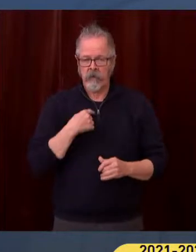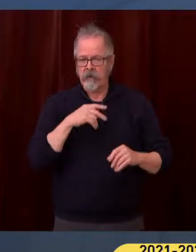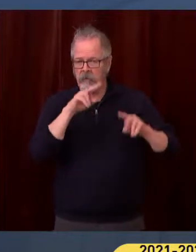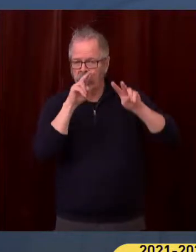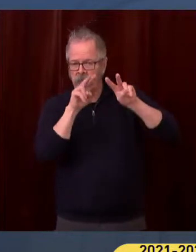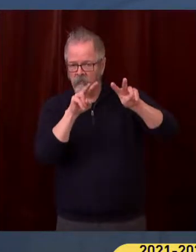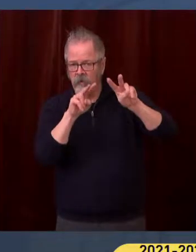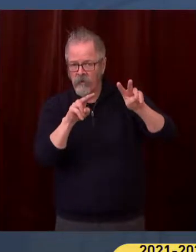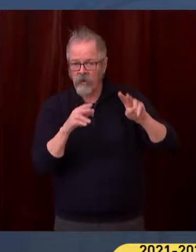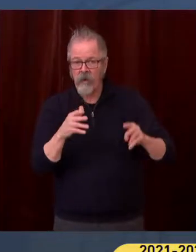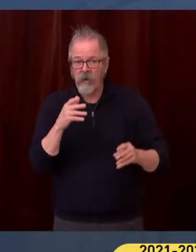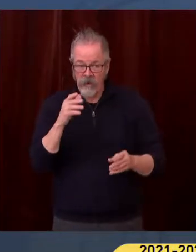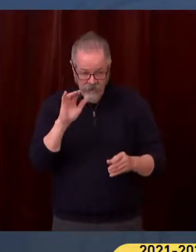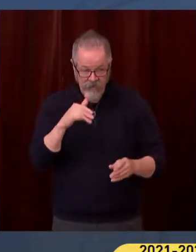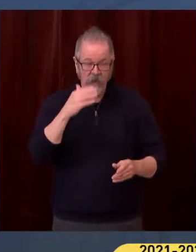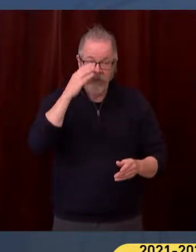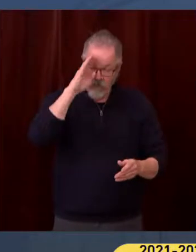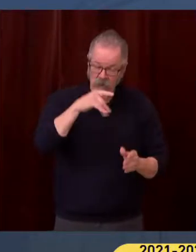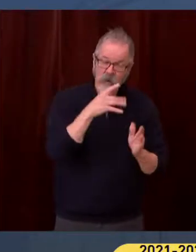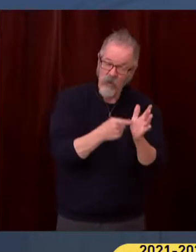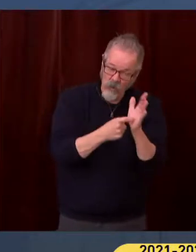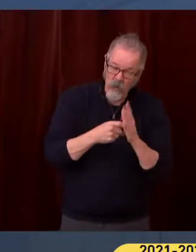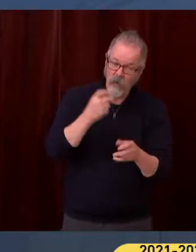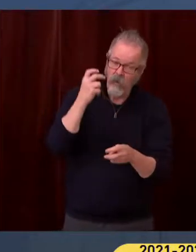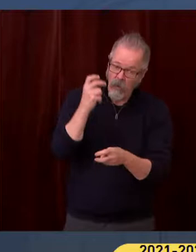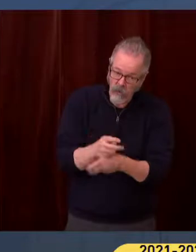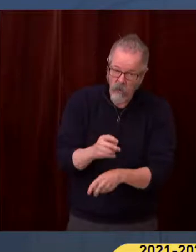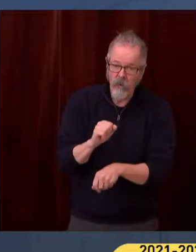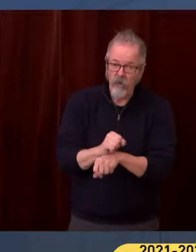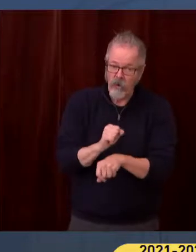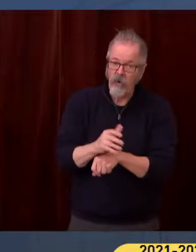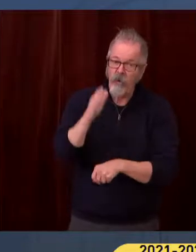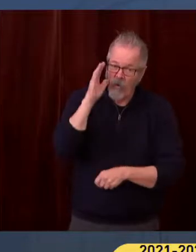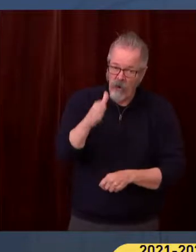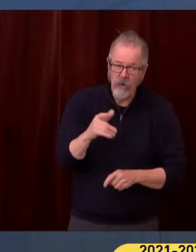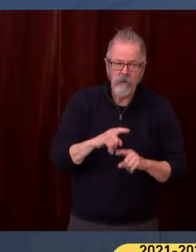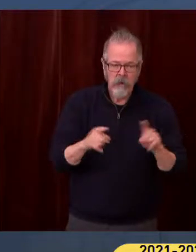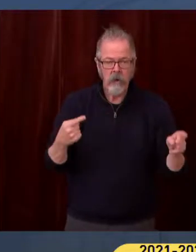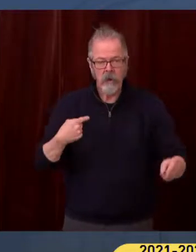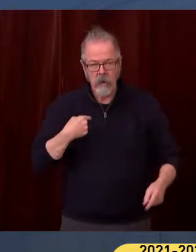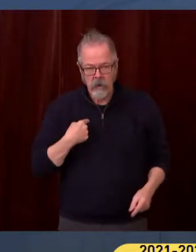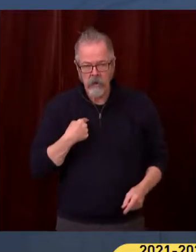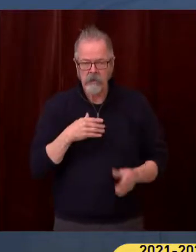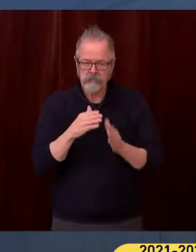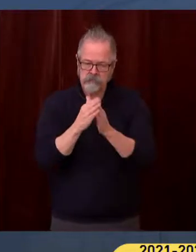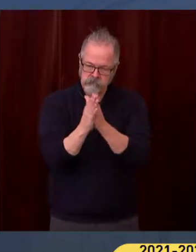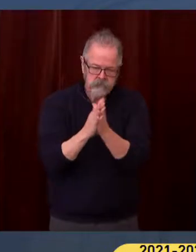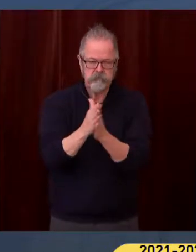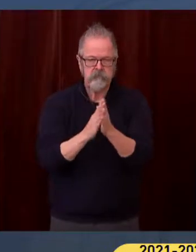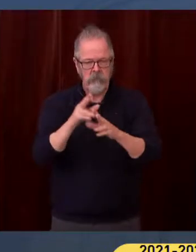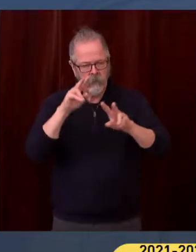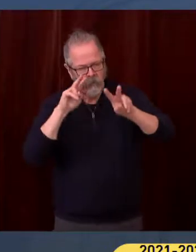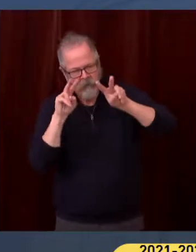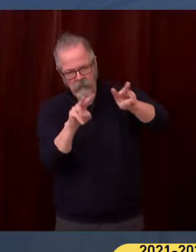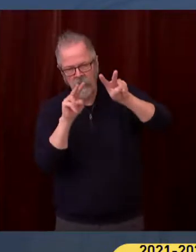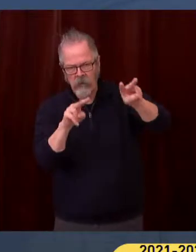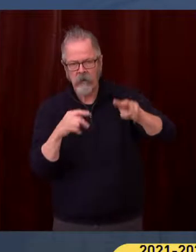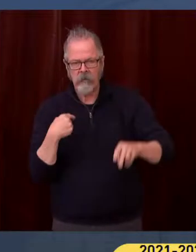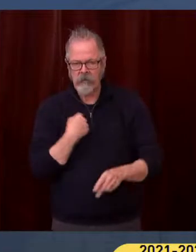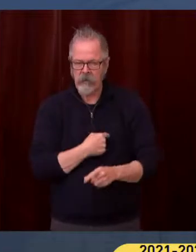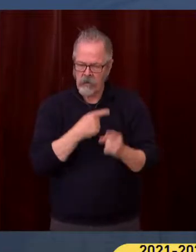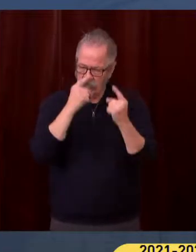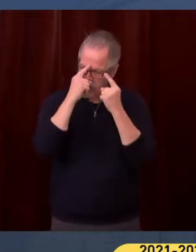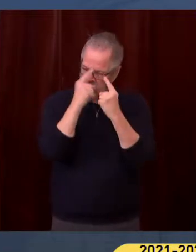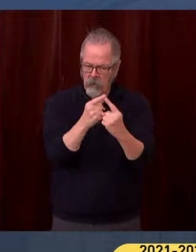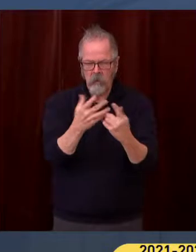require under this virtual setting as we are trying to connect with people, have people feel heard and